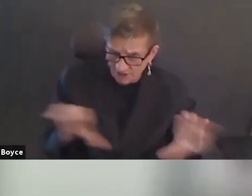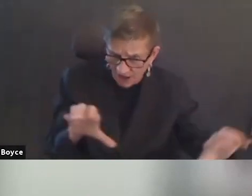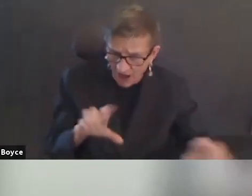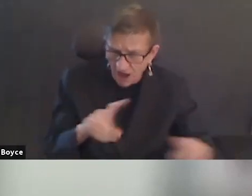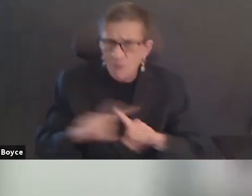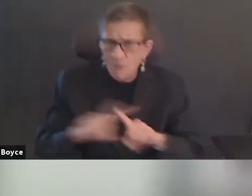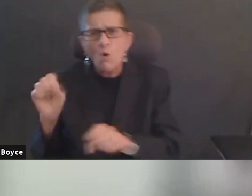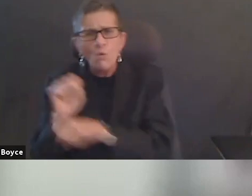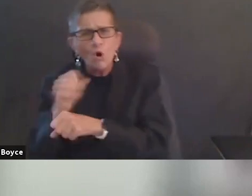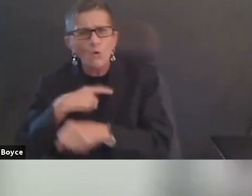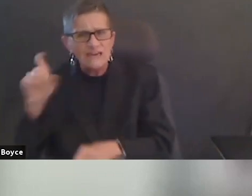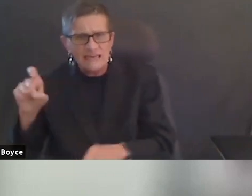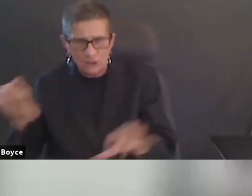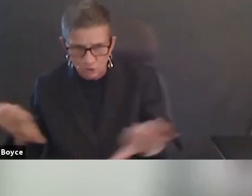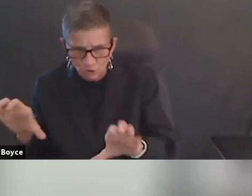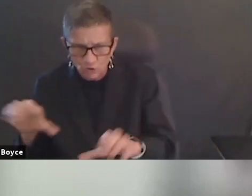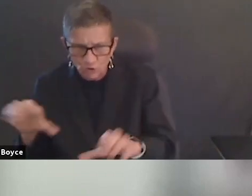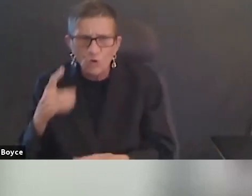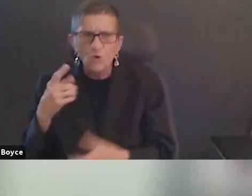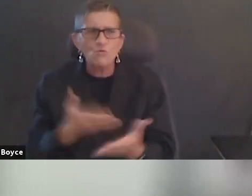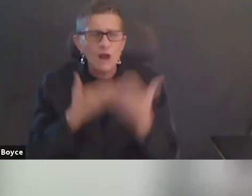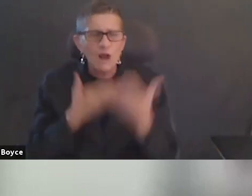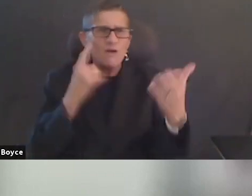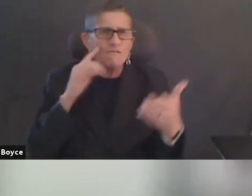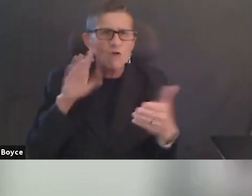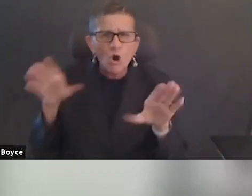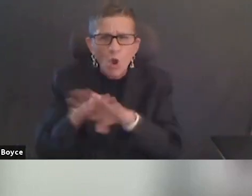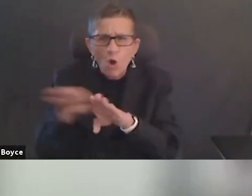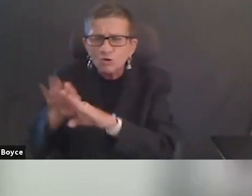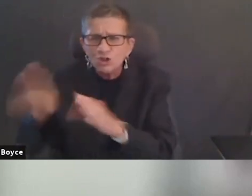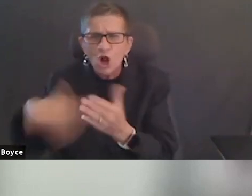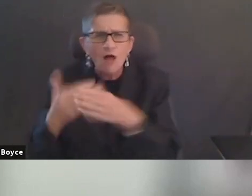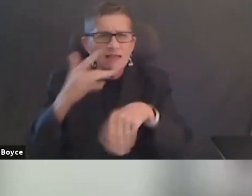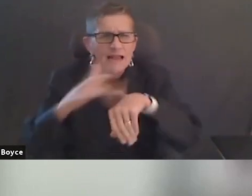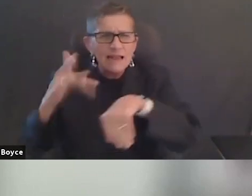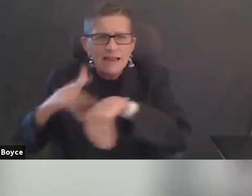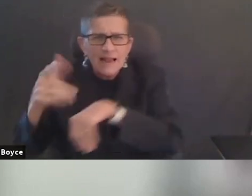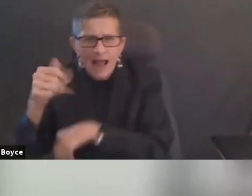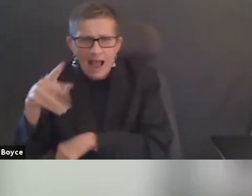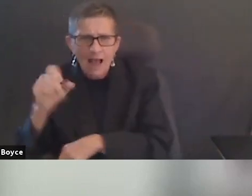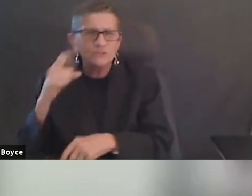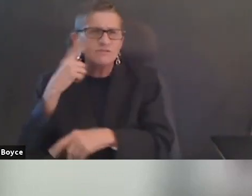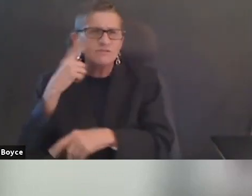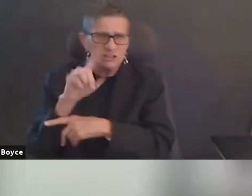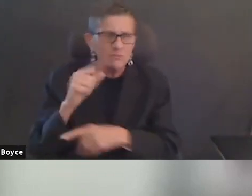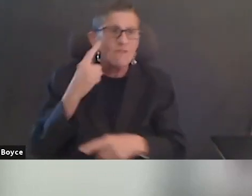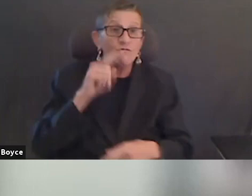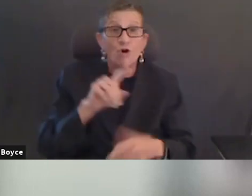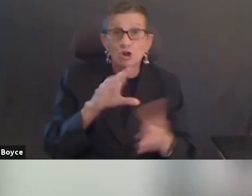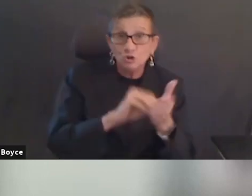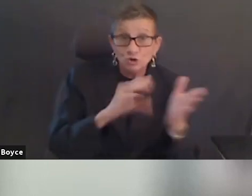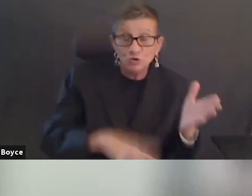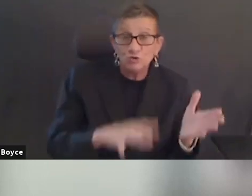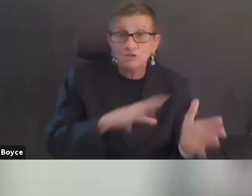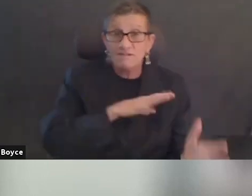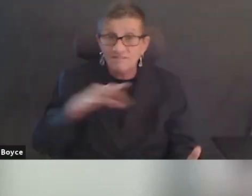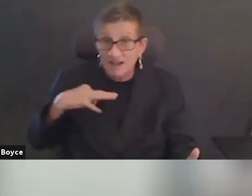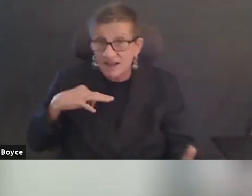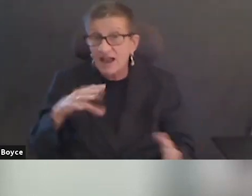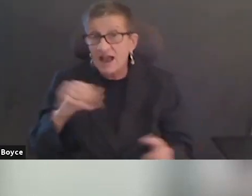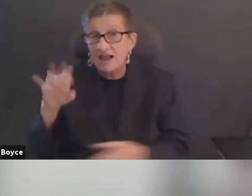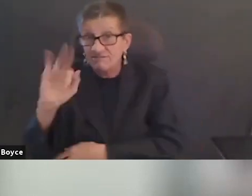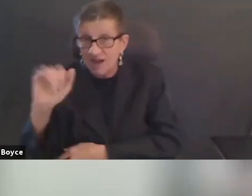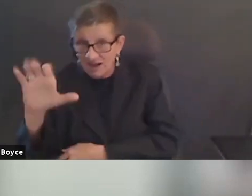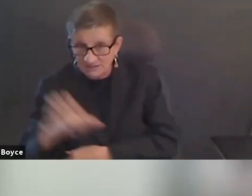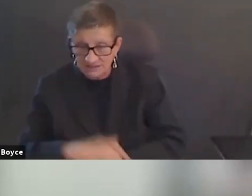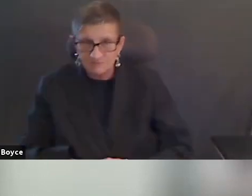done on recommendations to close accessibility gaps across campus for disabled students, faculty, and staff.